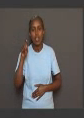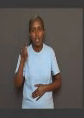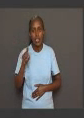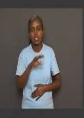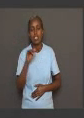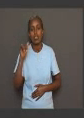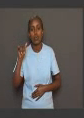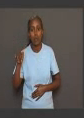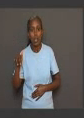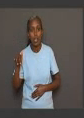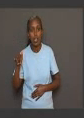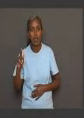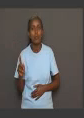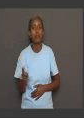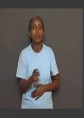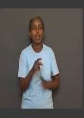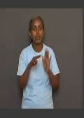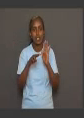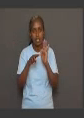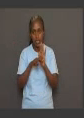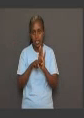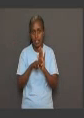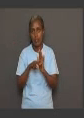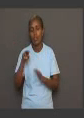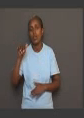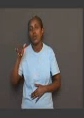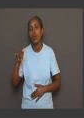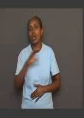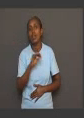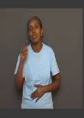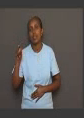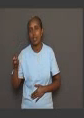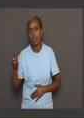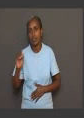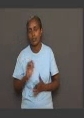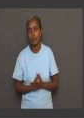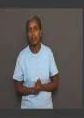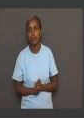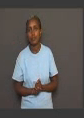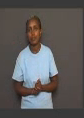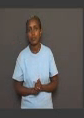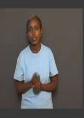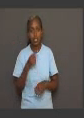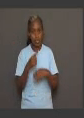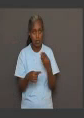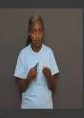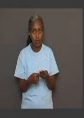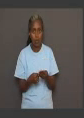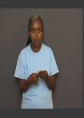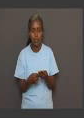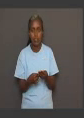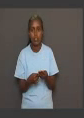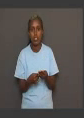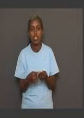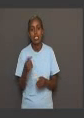and y become negative y and x. Therefore,